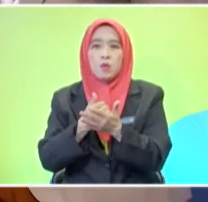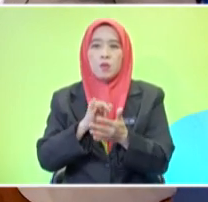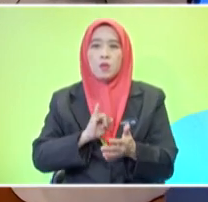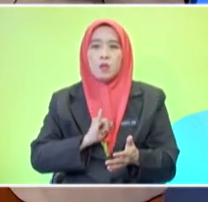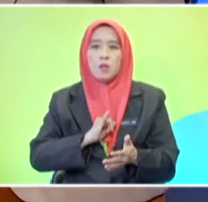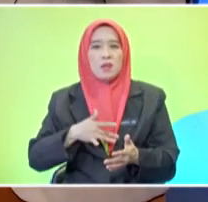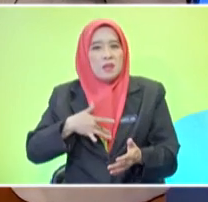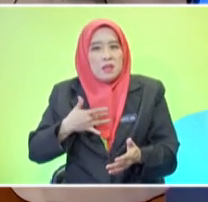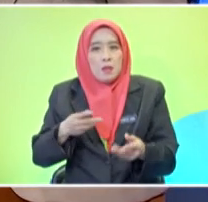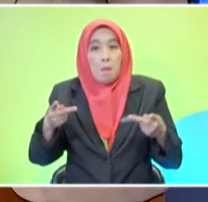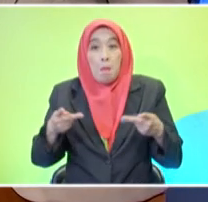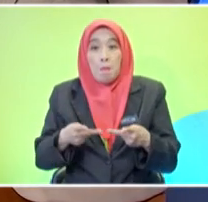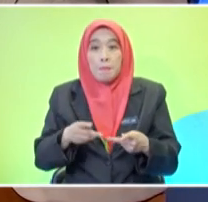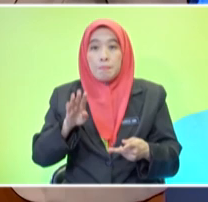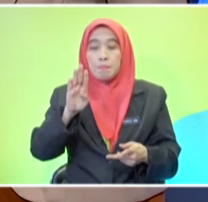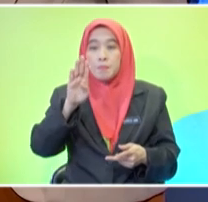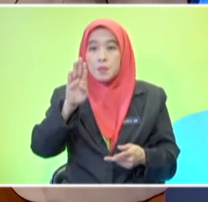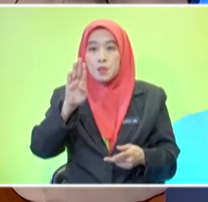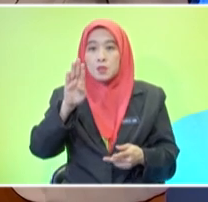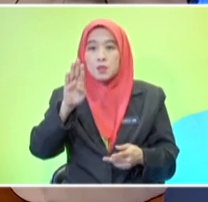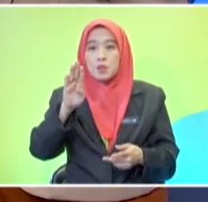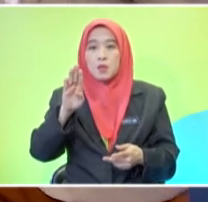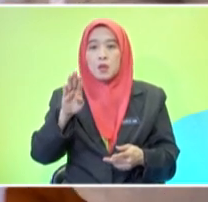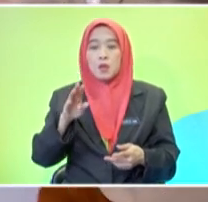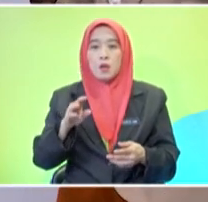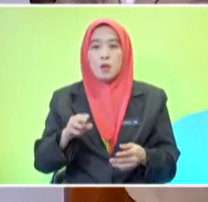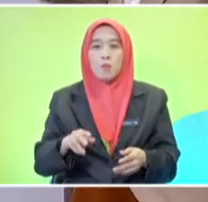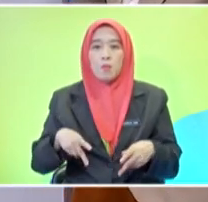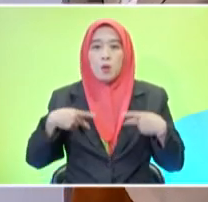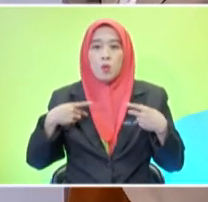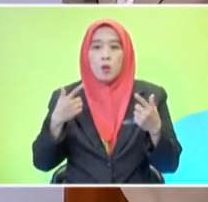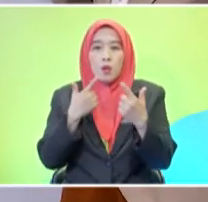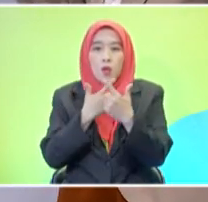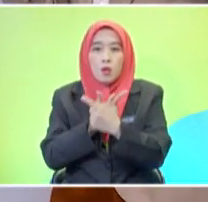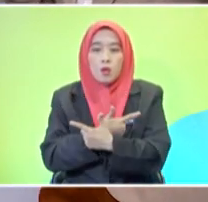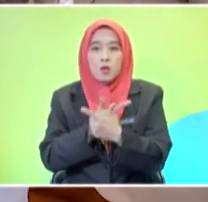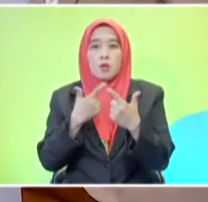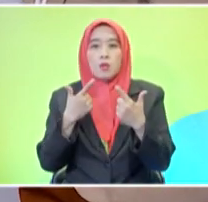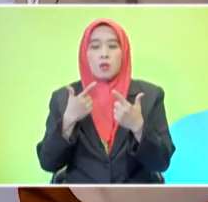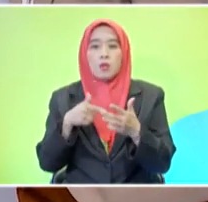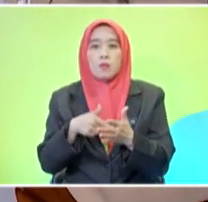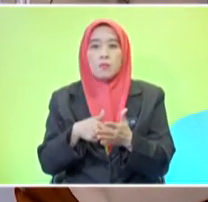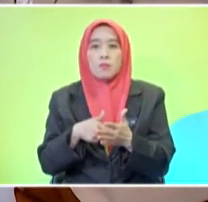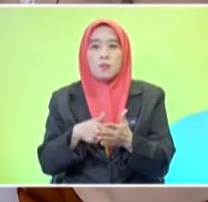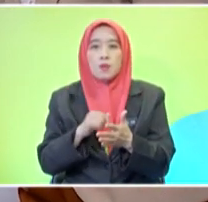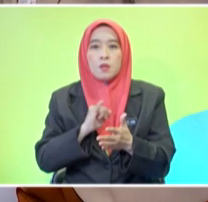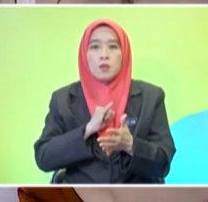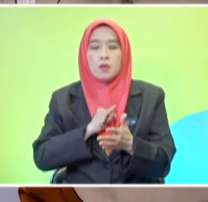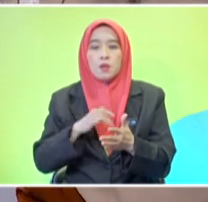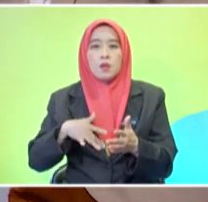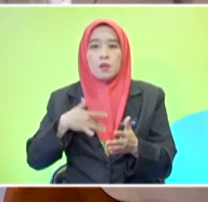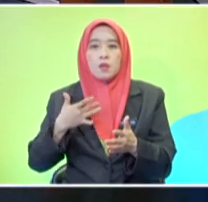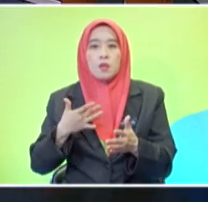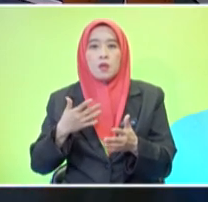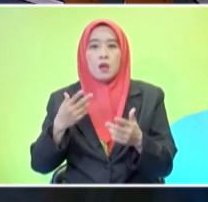Pot B faces more competition. Wait. I'm going to go right back to my first answer, pot A. Yes,